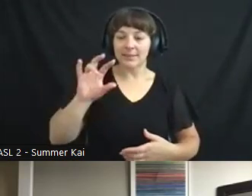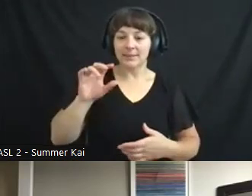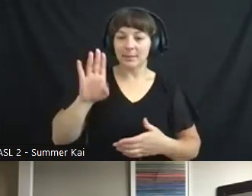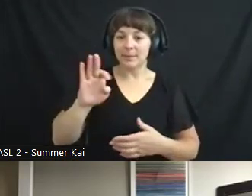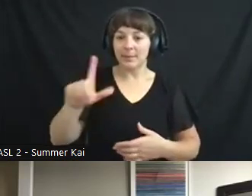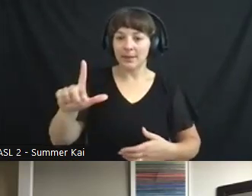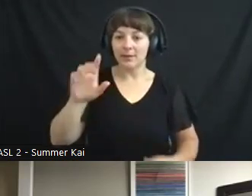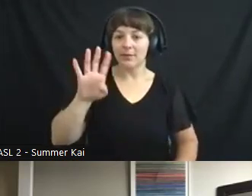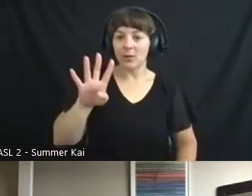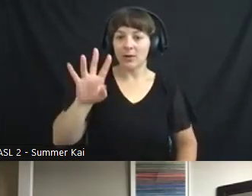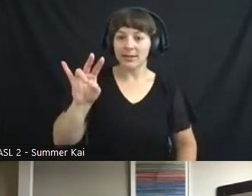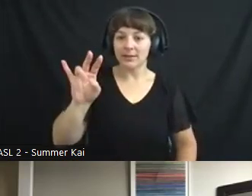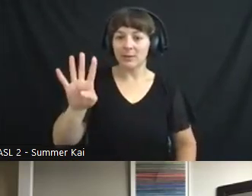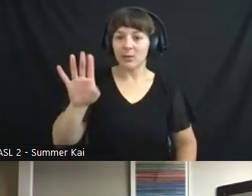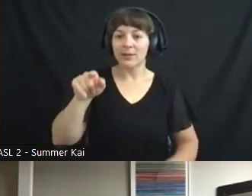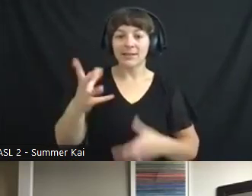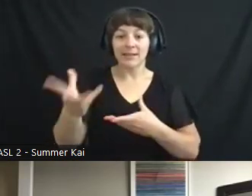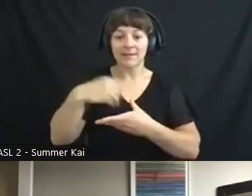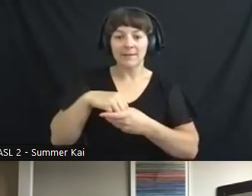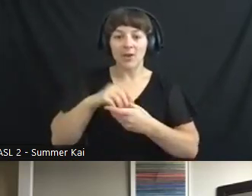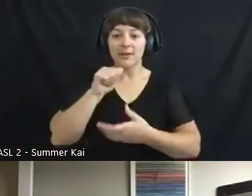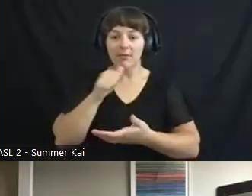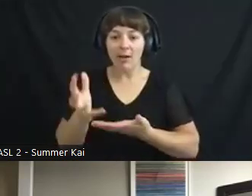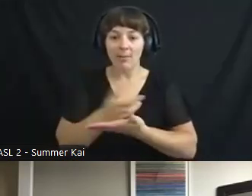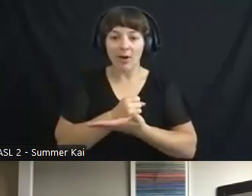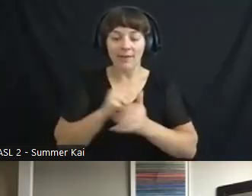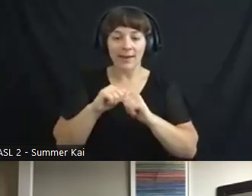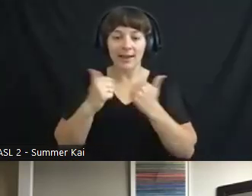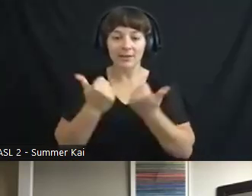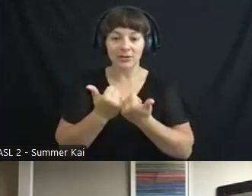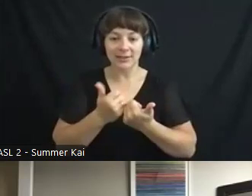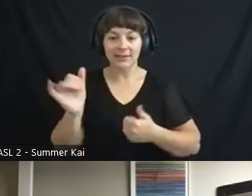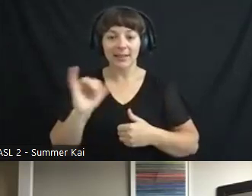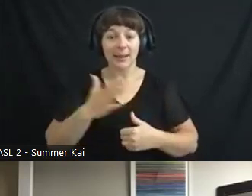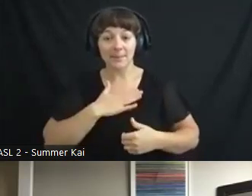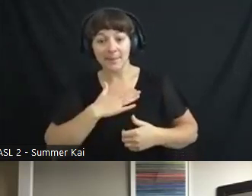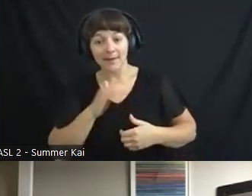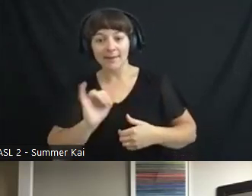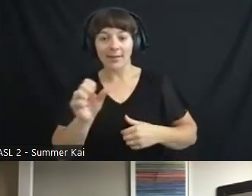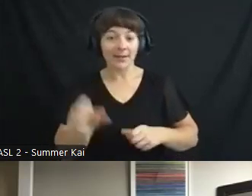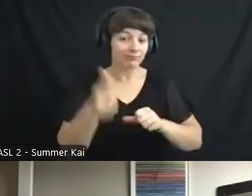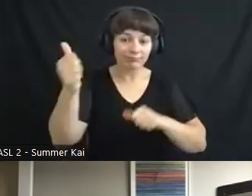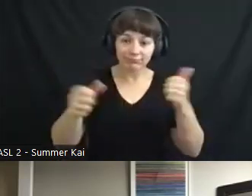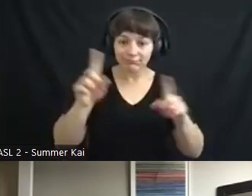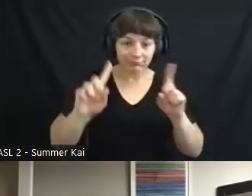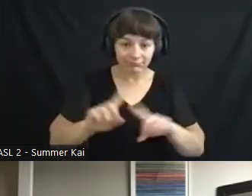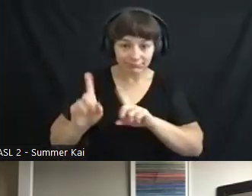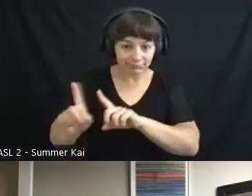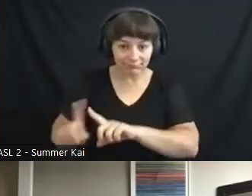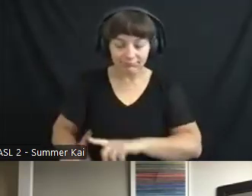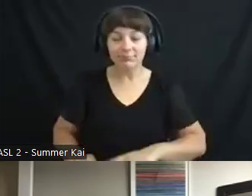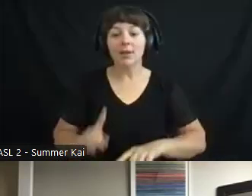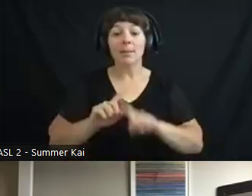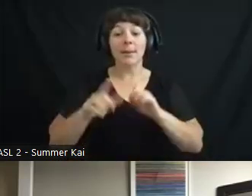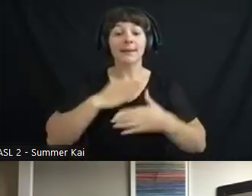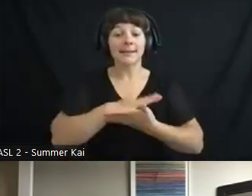it involves nonprofit agencies such as mine and others. And what makes it nice is that